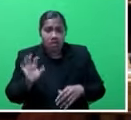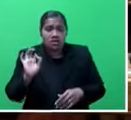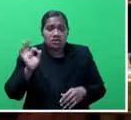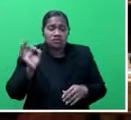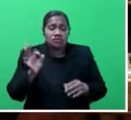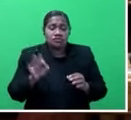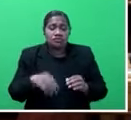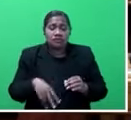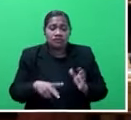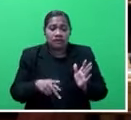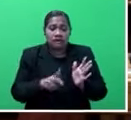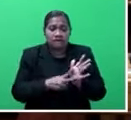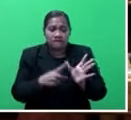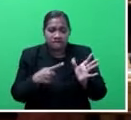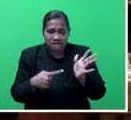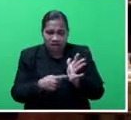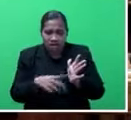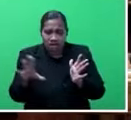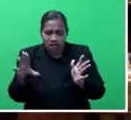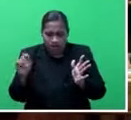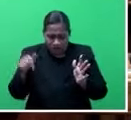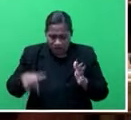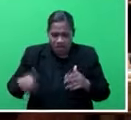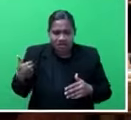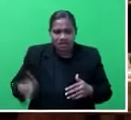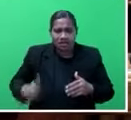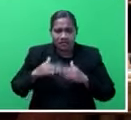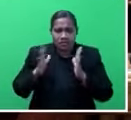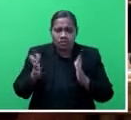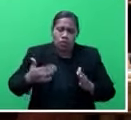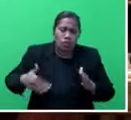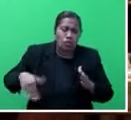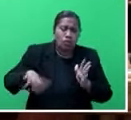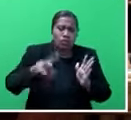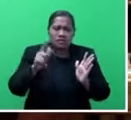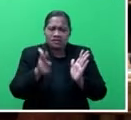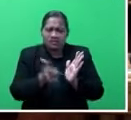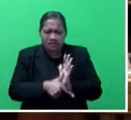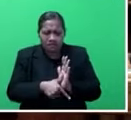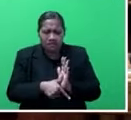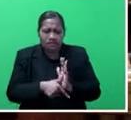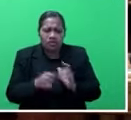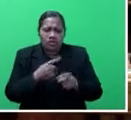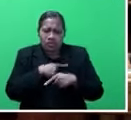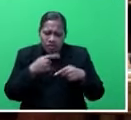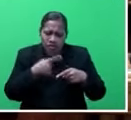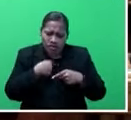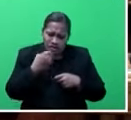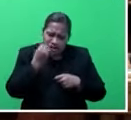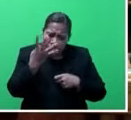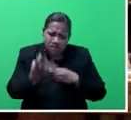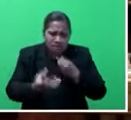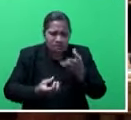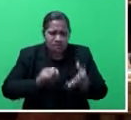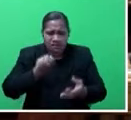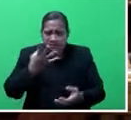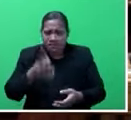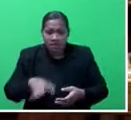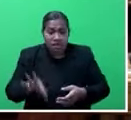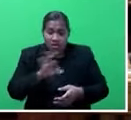the motion from this side of the House. All the time and all the time and all the time. They did not become only poor